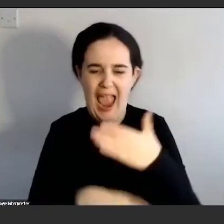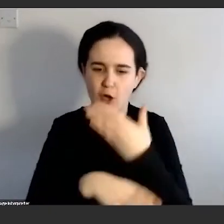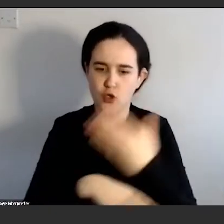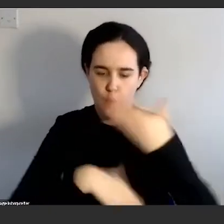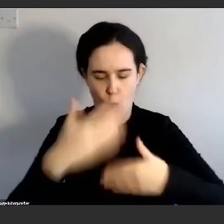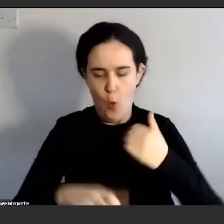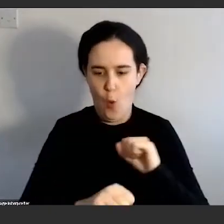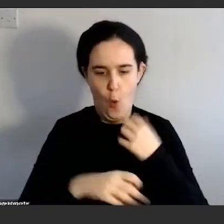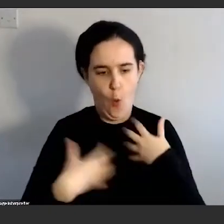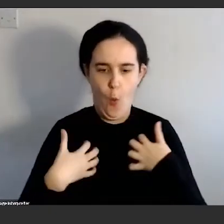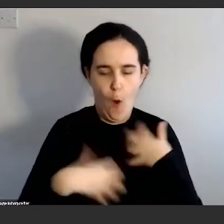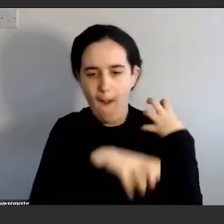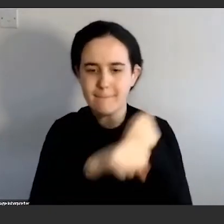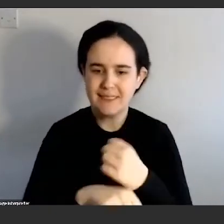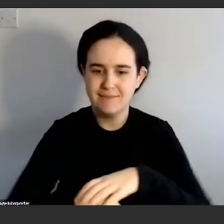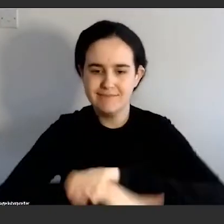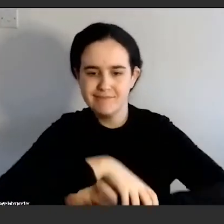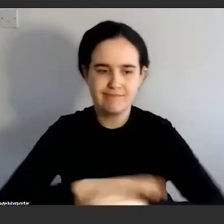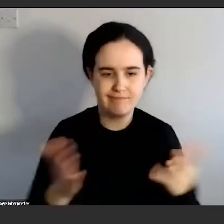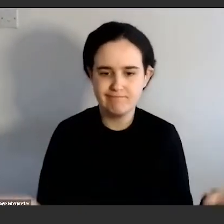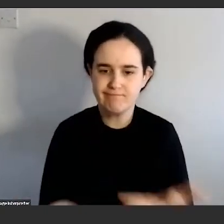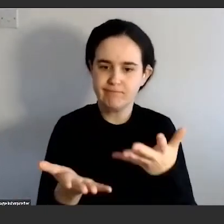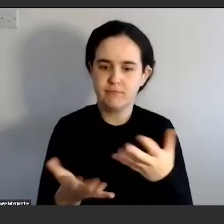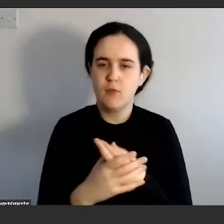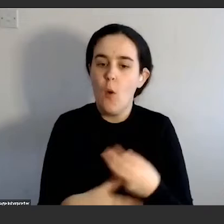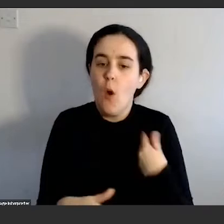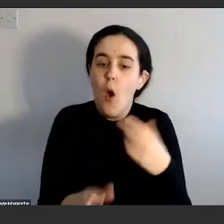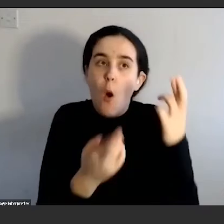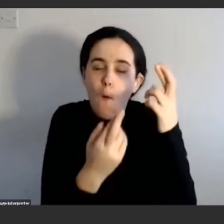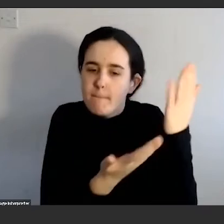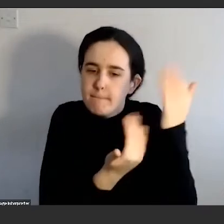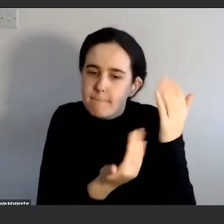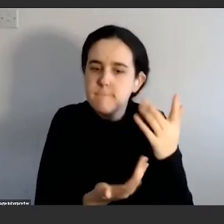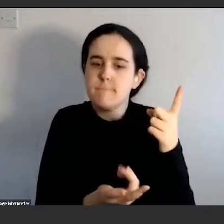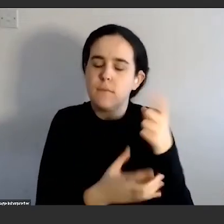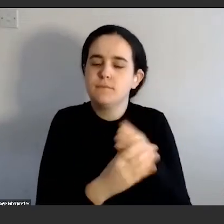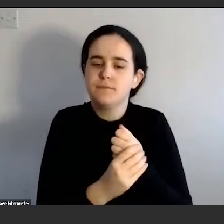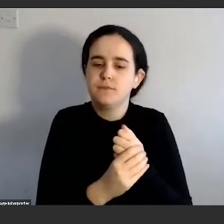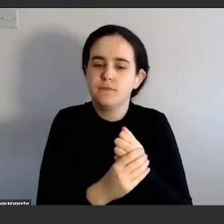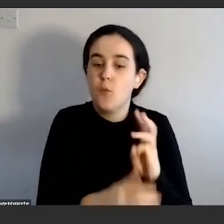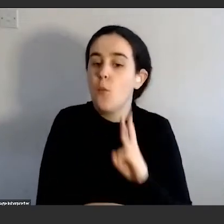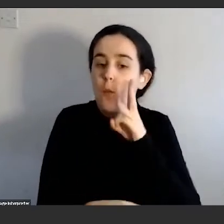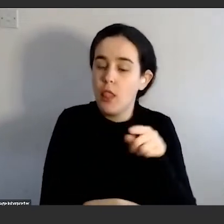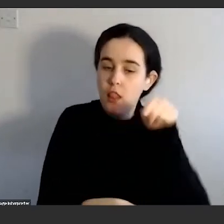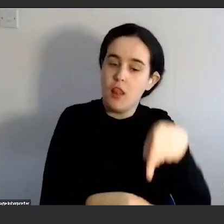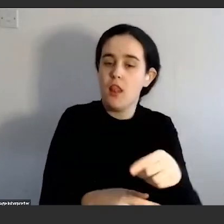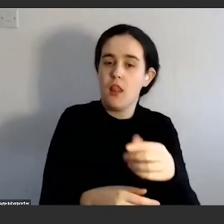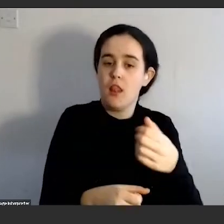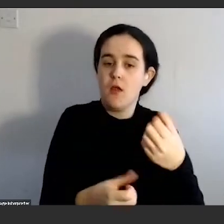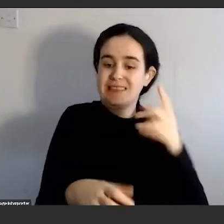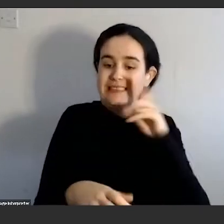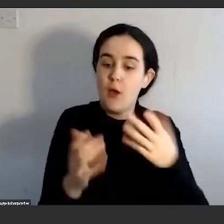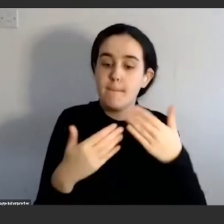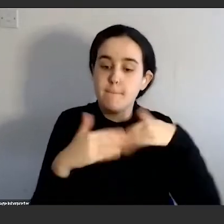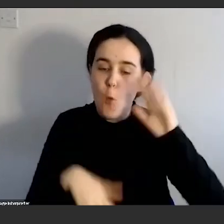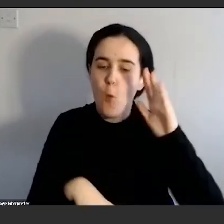so I hope that we will unite and join with the disabilities communities on this aegis of inclusion. It's an agenda